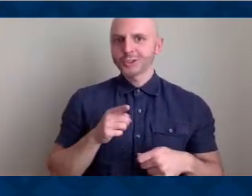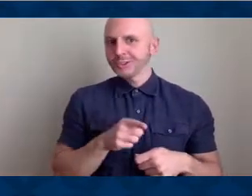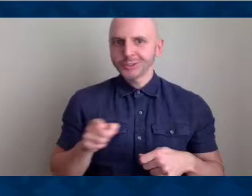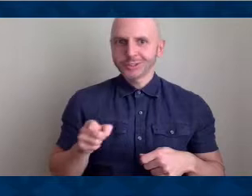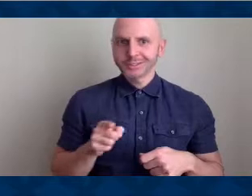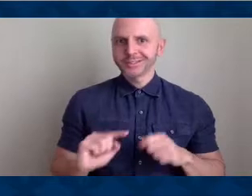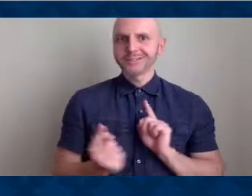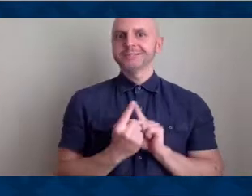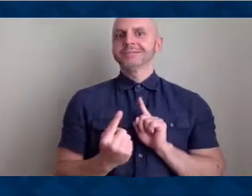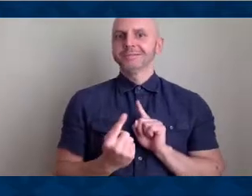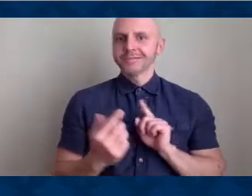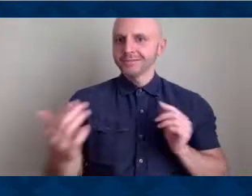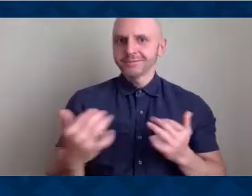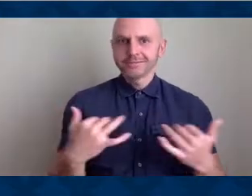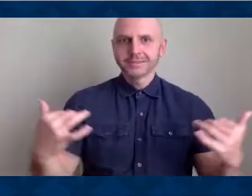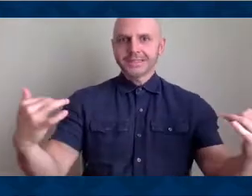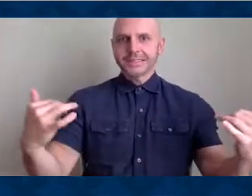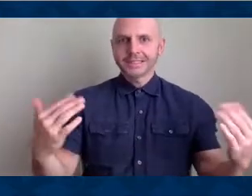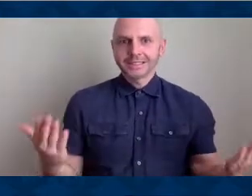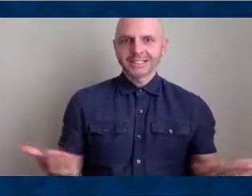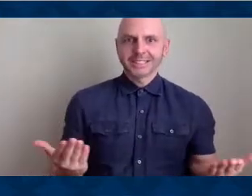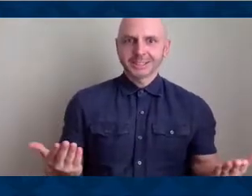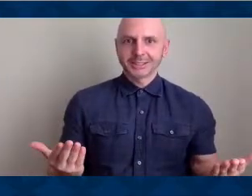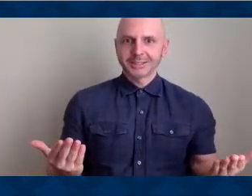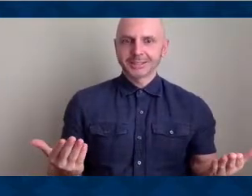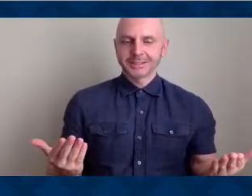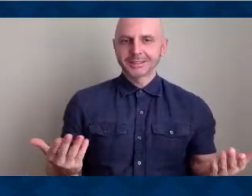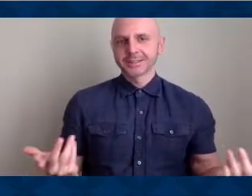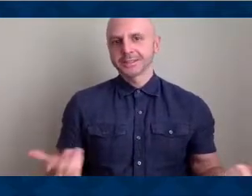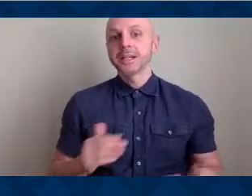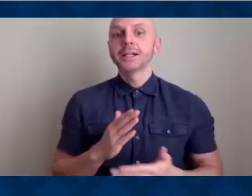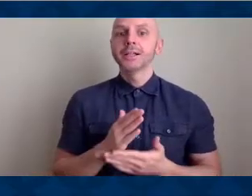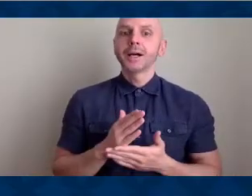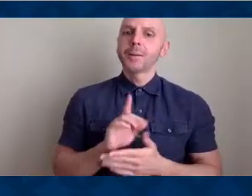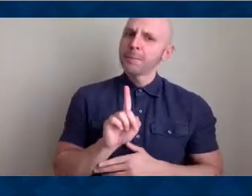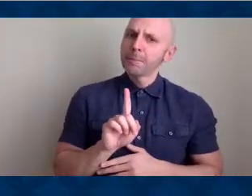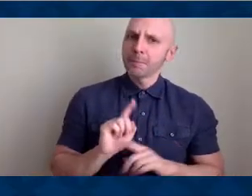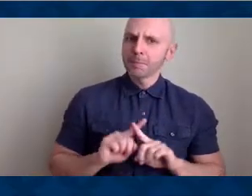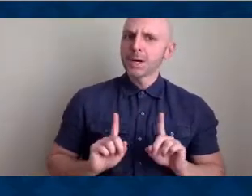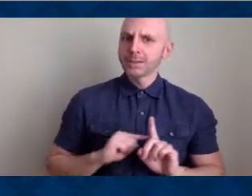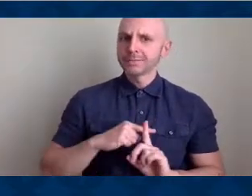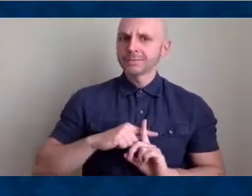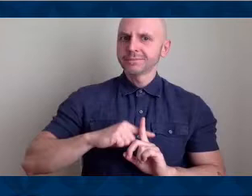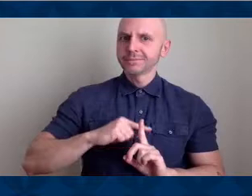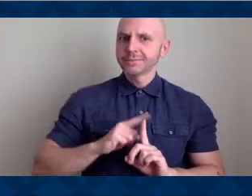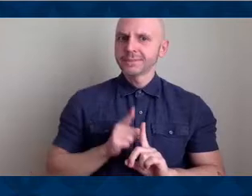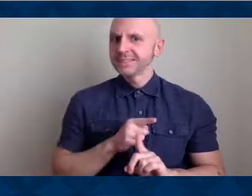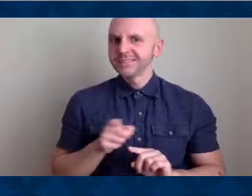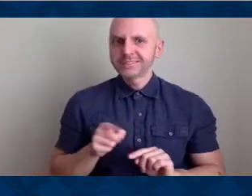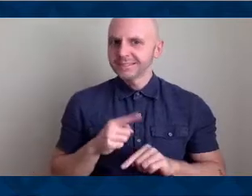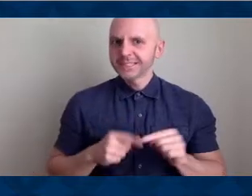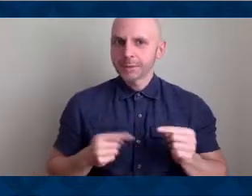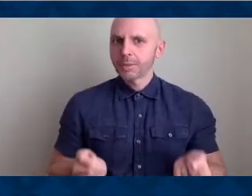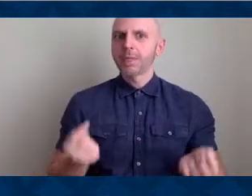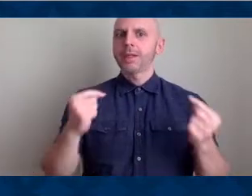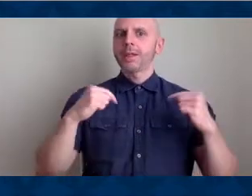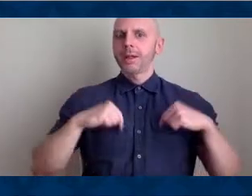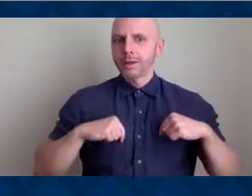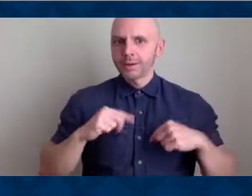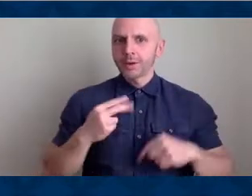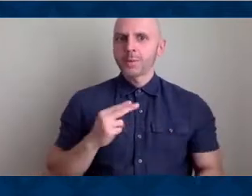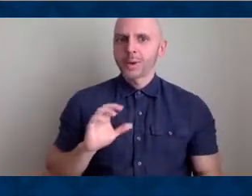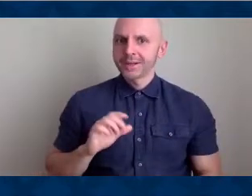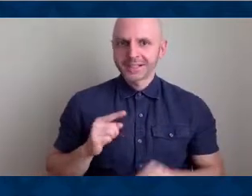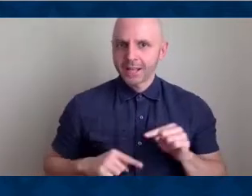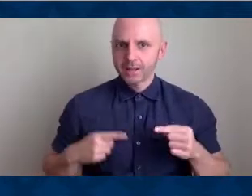On the other hand, there are many of you that may not have been able to travel in for an event to Kingston anyway. So there maybe